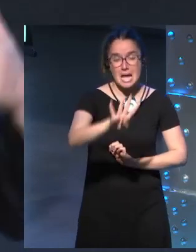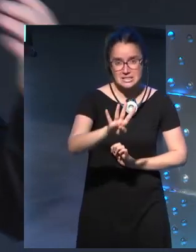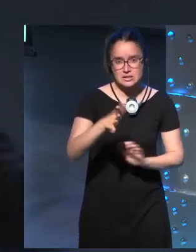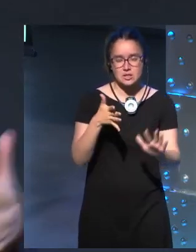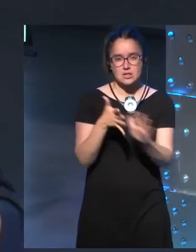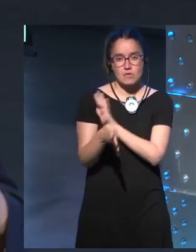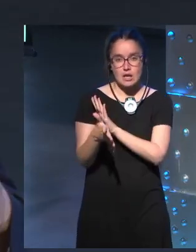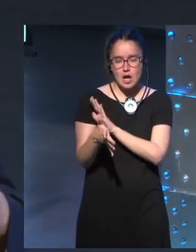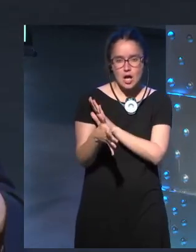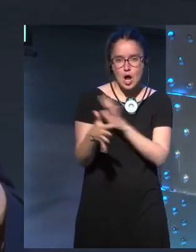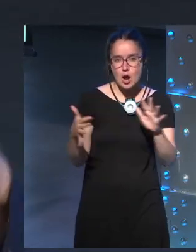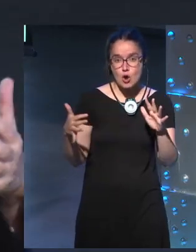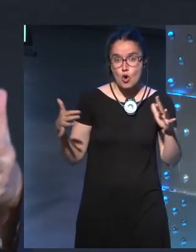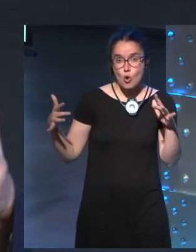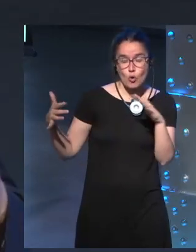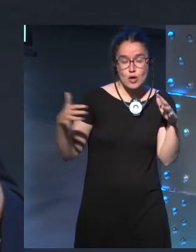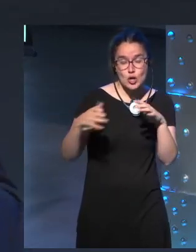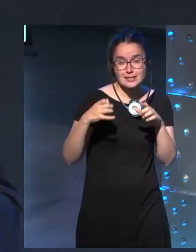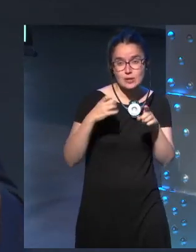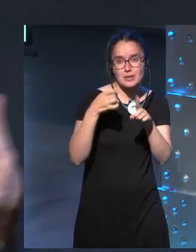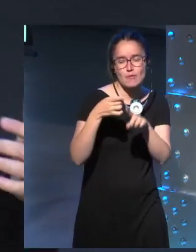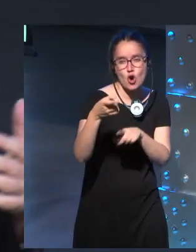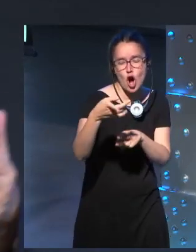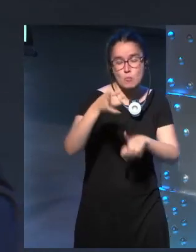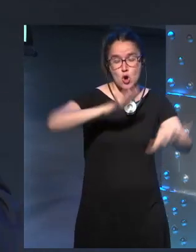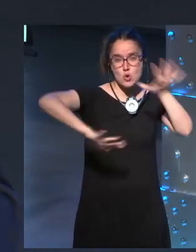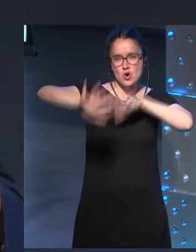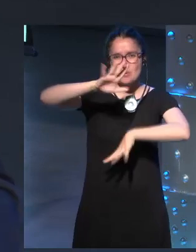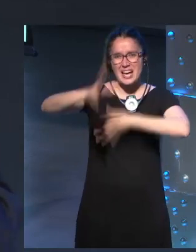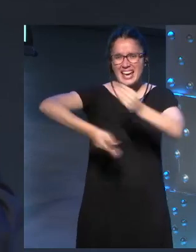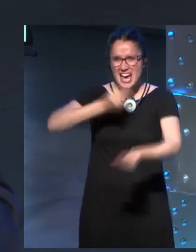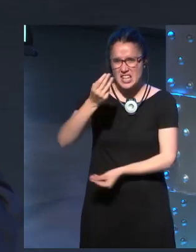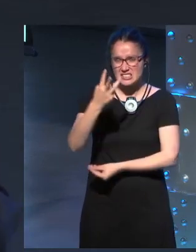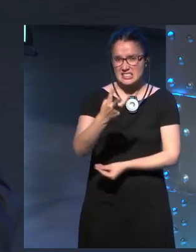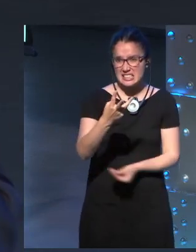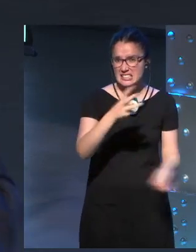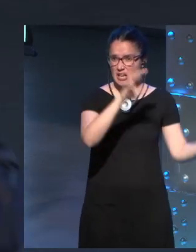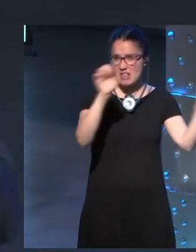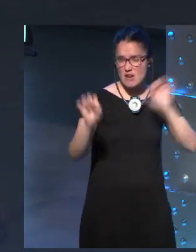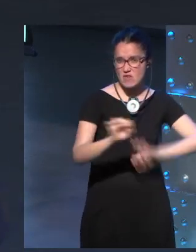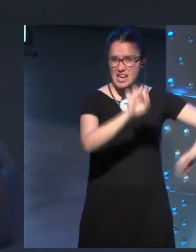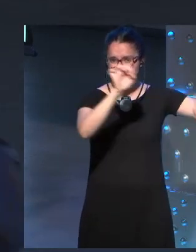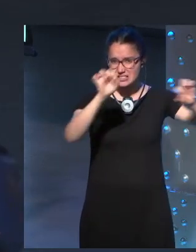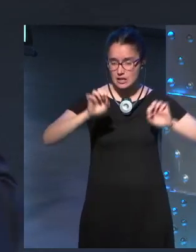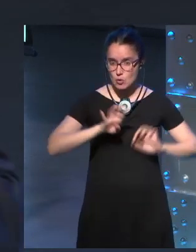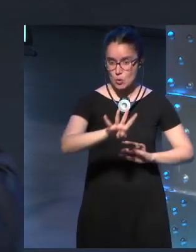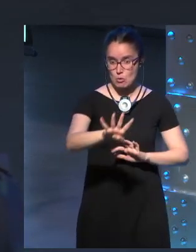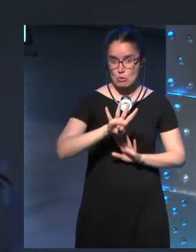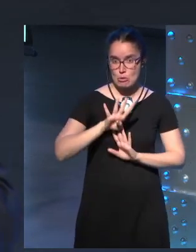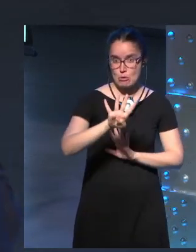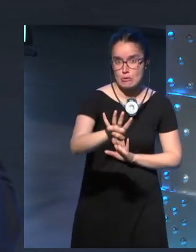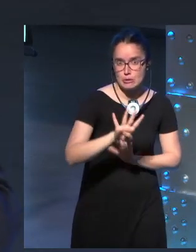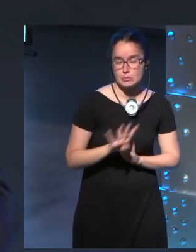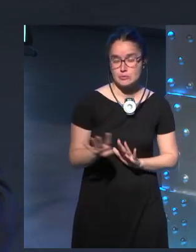made the attack football a mess because they didn't know what to do about those